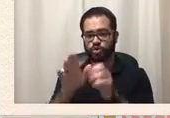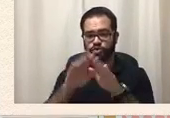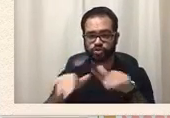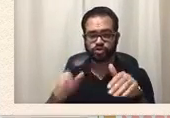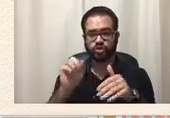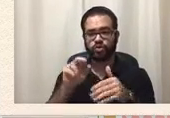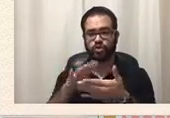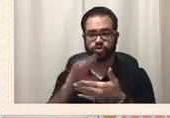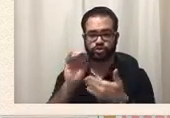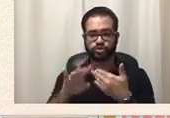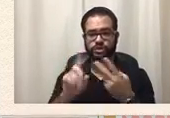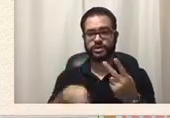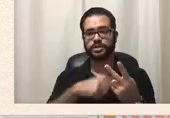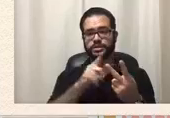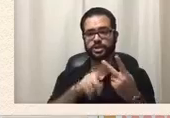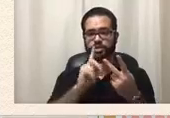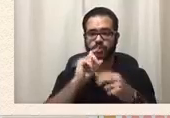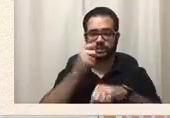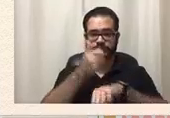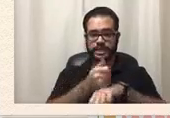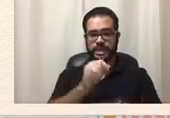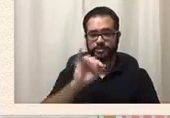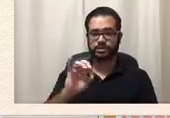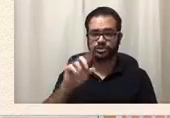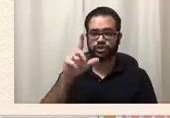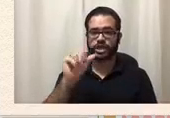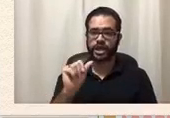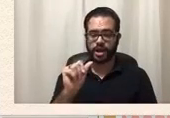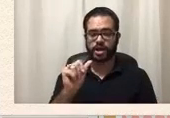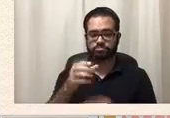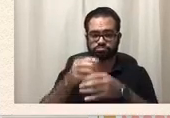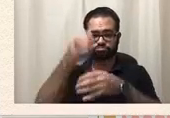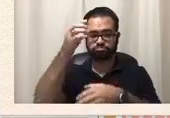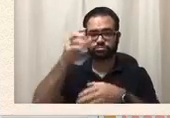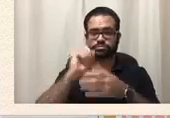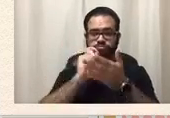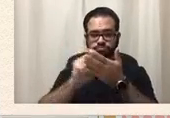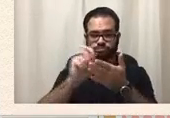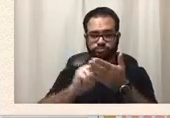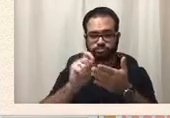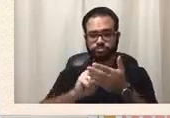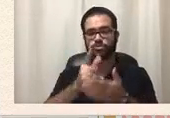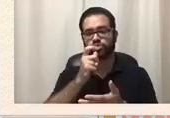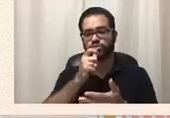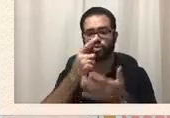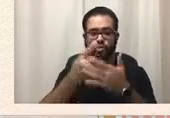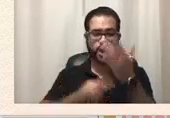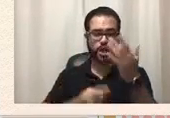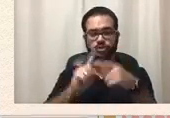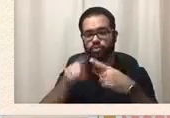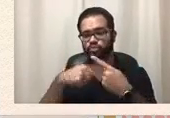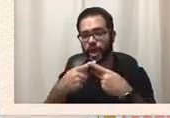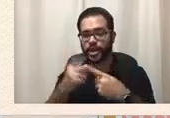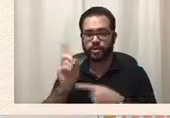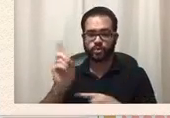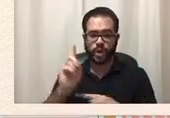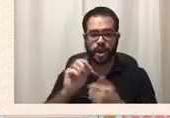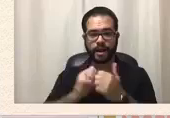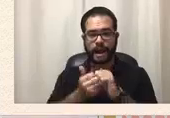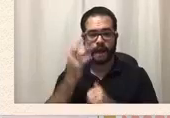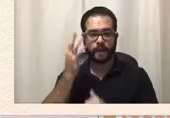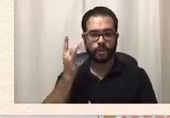the Jenga block towers, where you will write who, what, when, where, how, and why on the blocks. You will then take